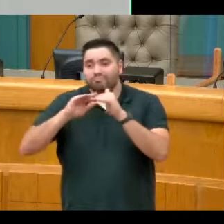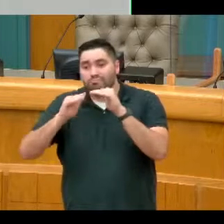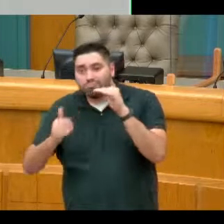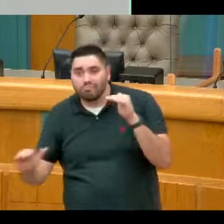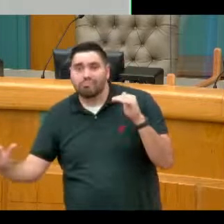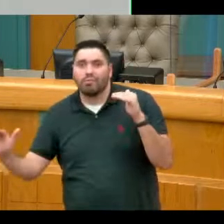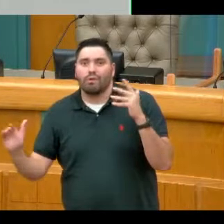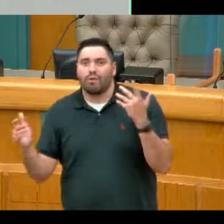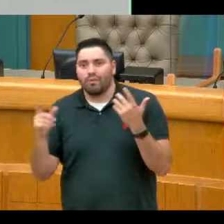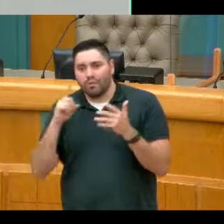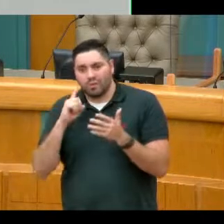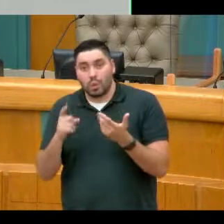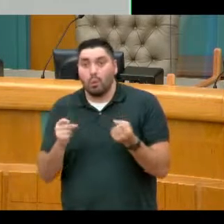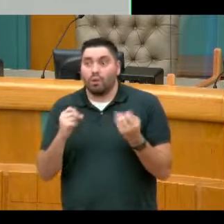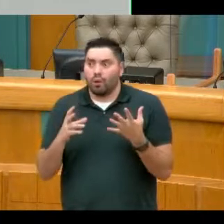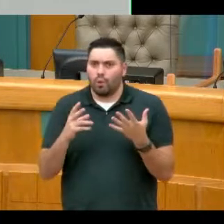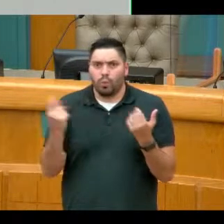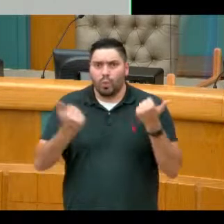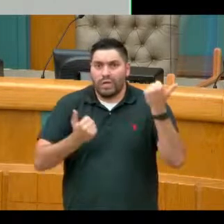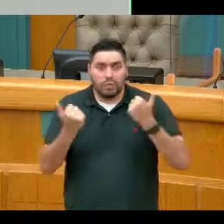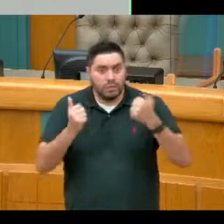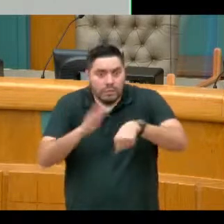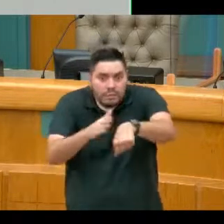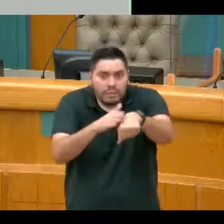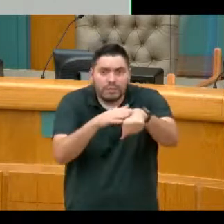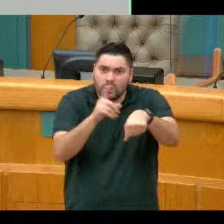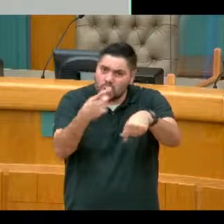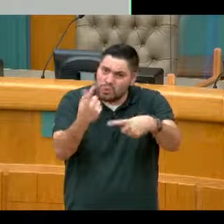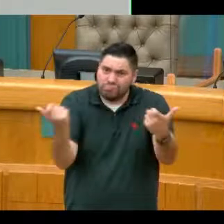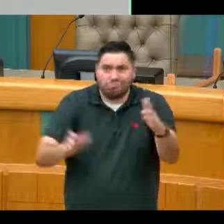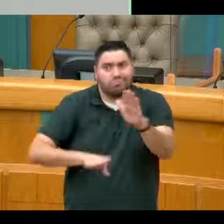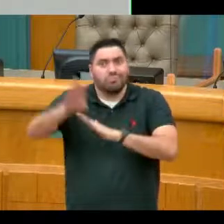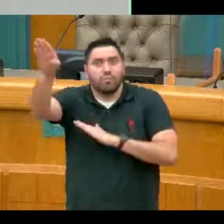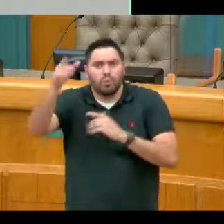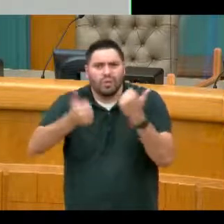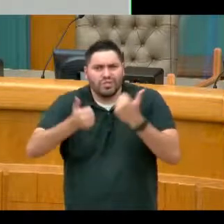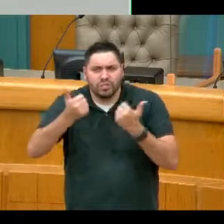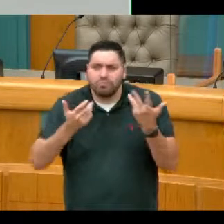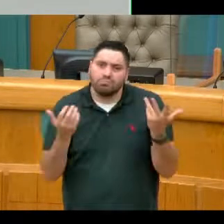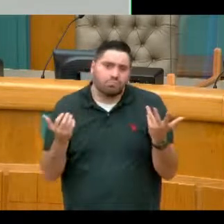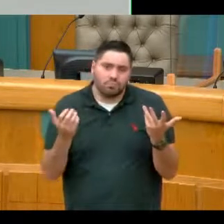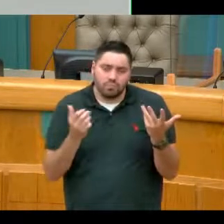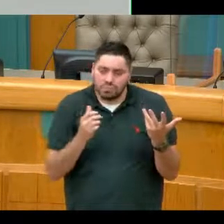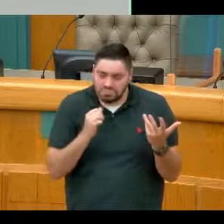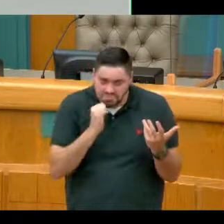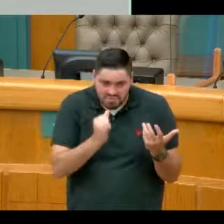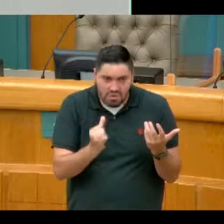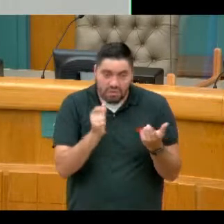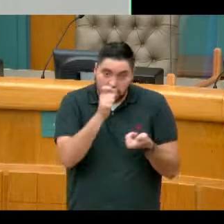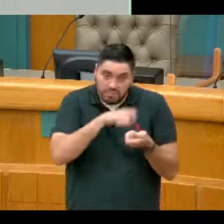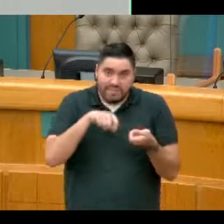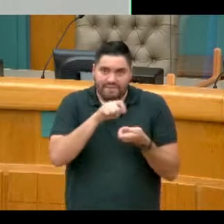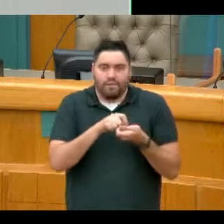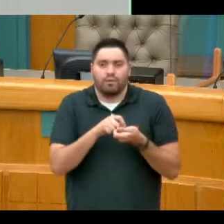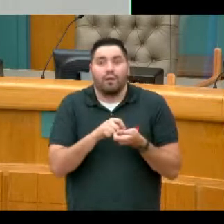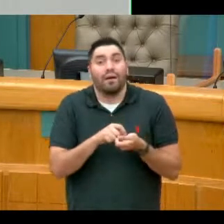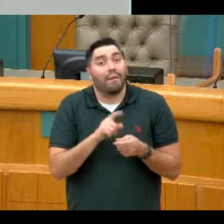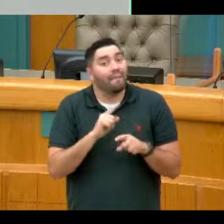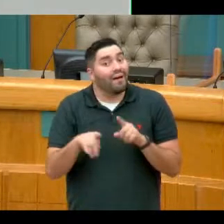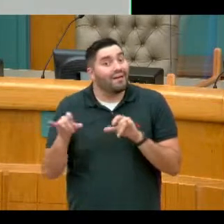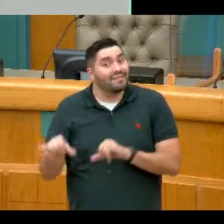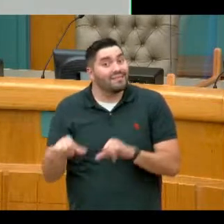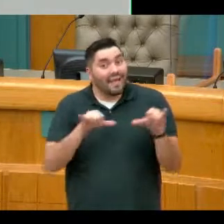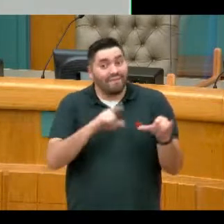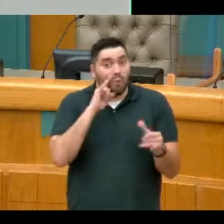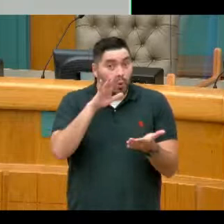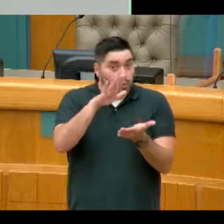so far, due to the more open Texas phases that we've gone through now.